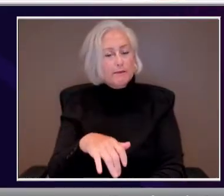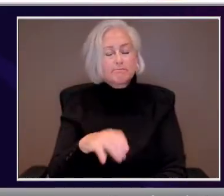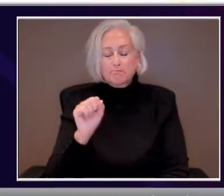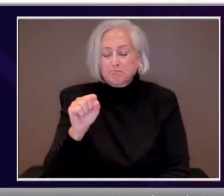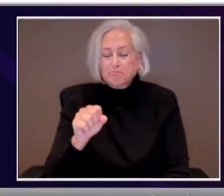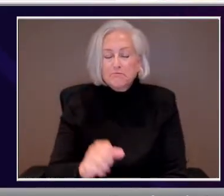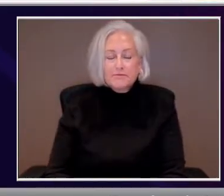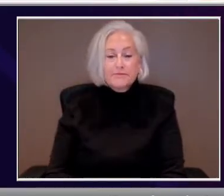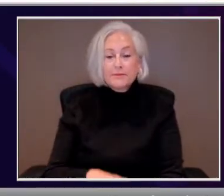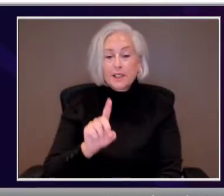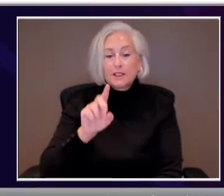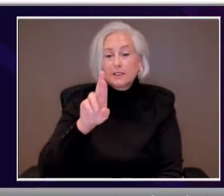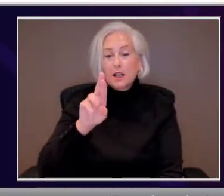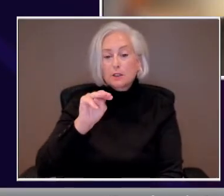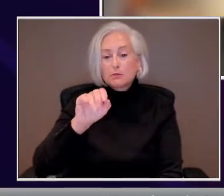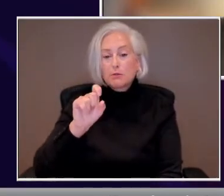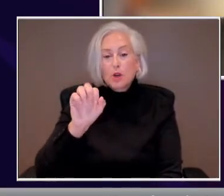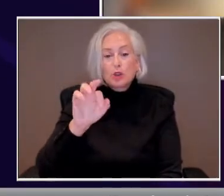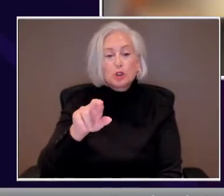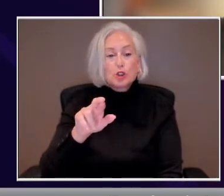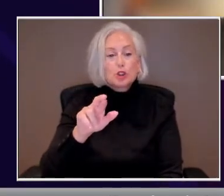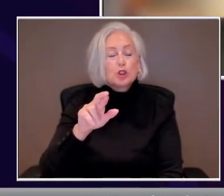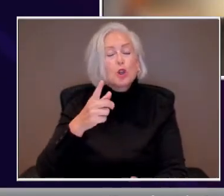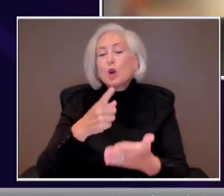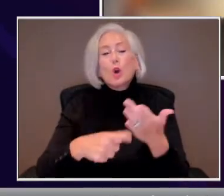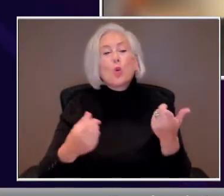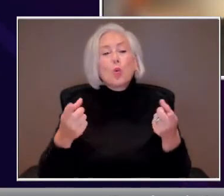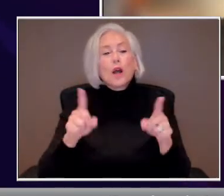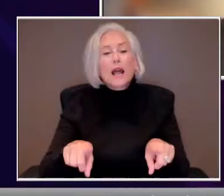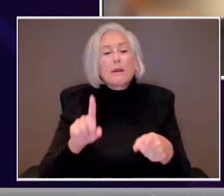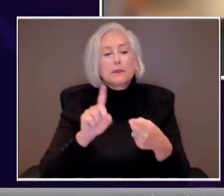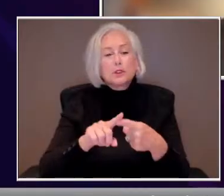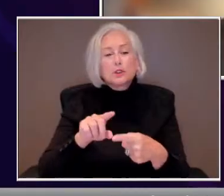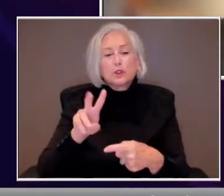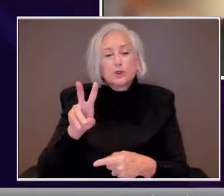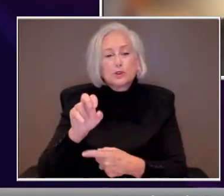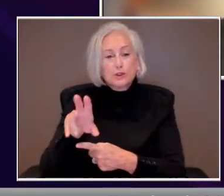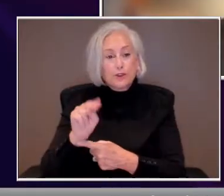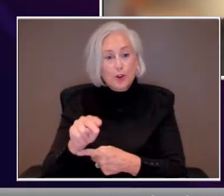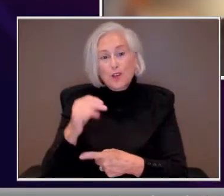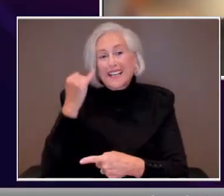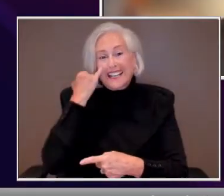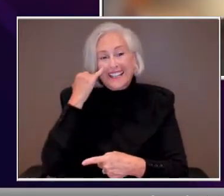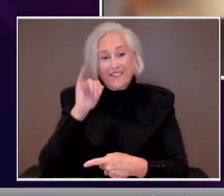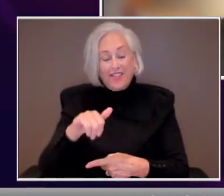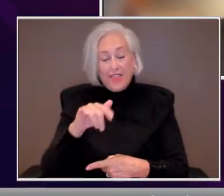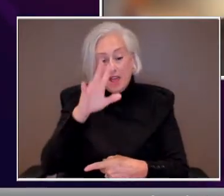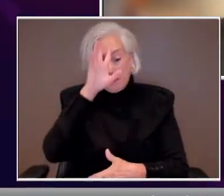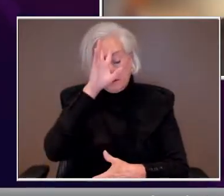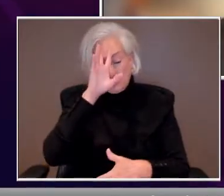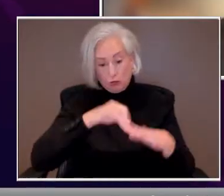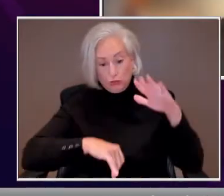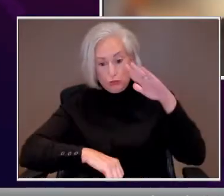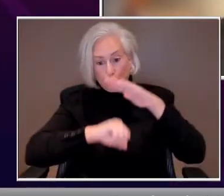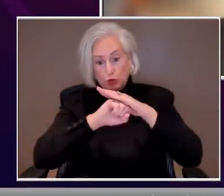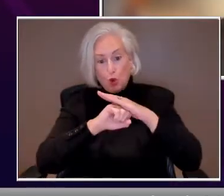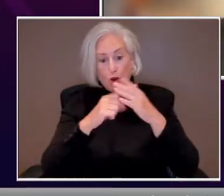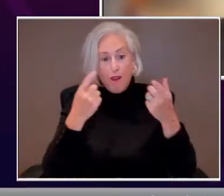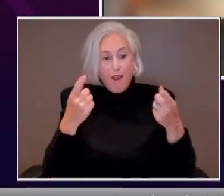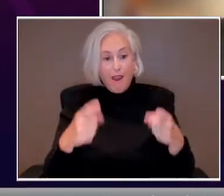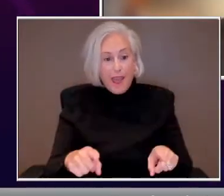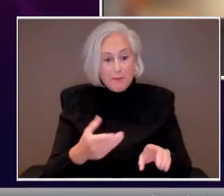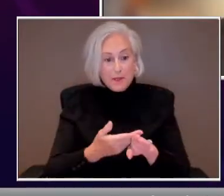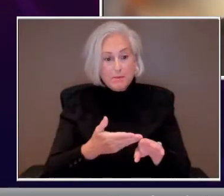Mosier, what would have happened to Vern if he had had this scary stroke before the Care Collaborative existed?